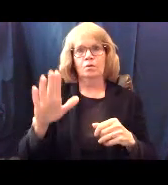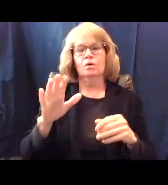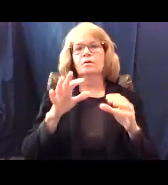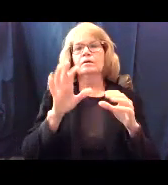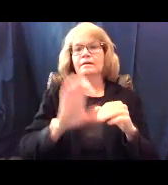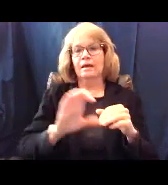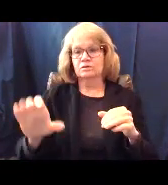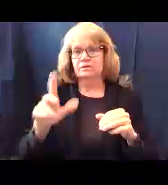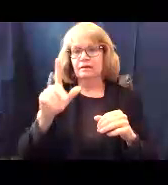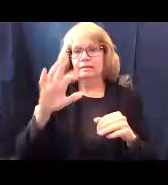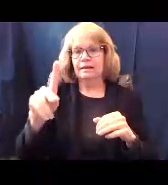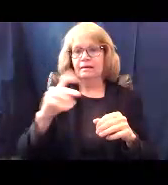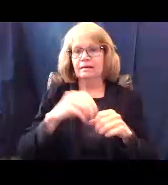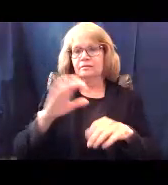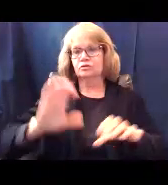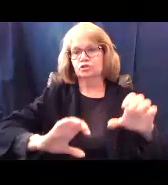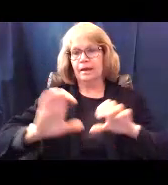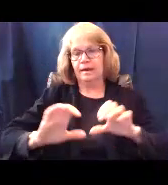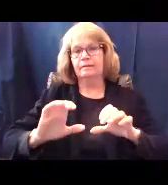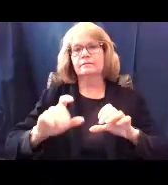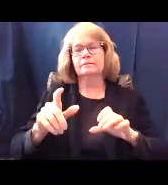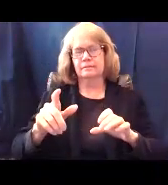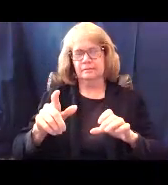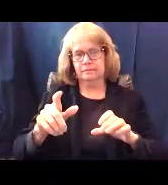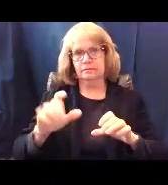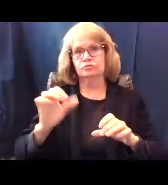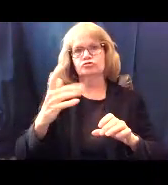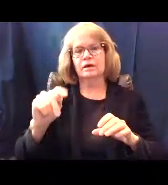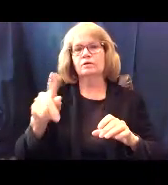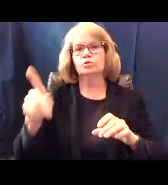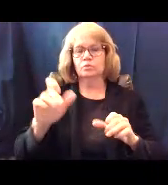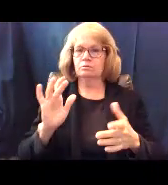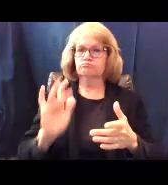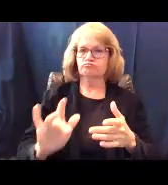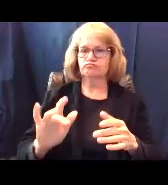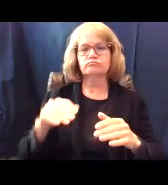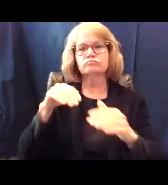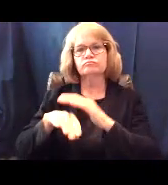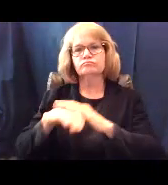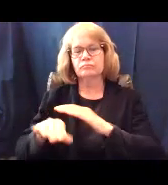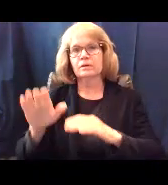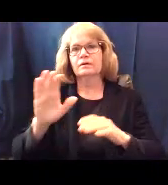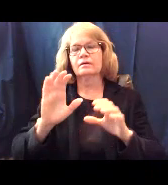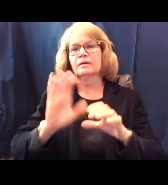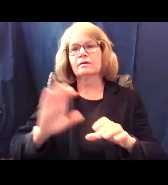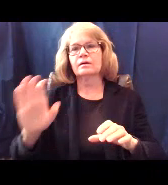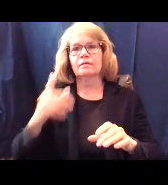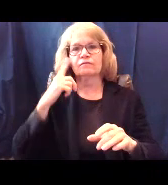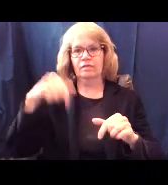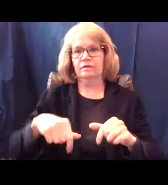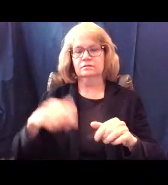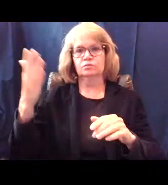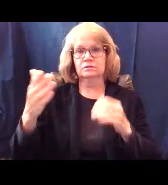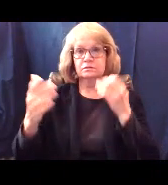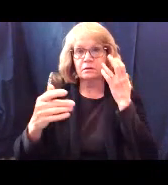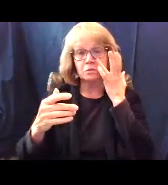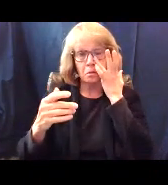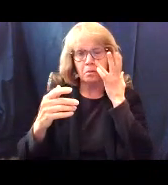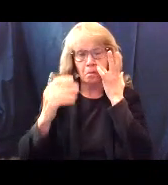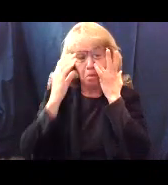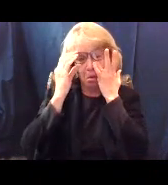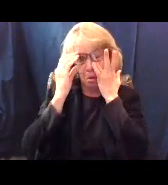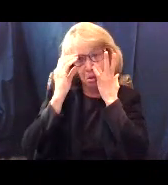the chat so that you are able to access captions for this presentation. But let's go ahead